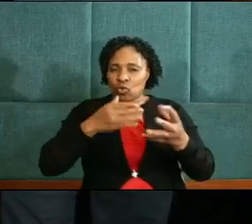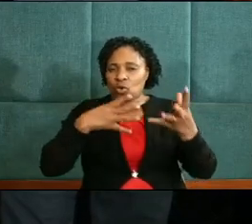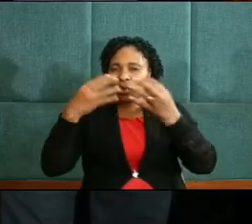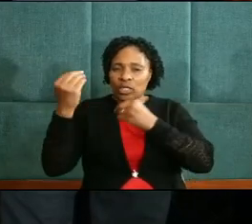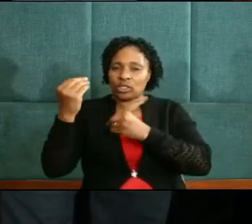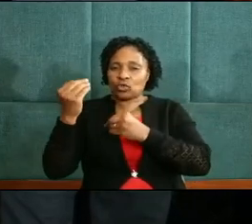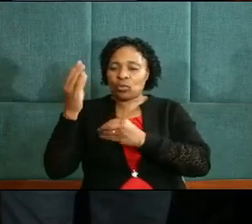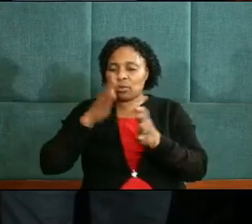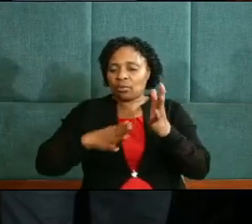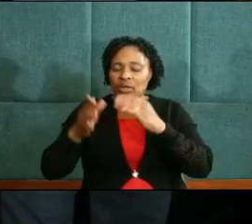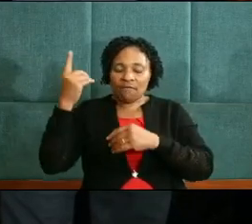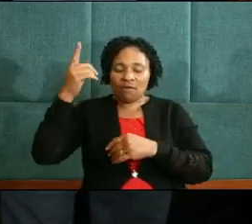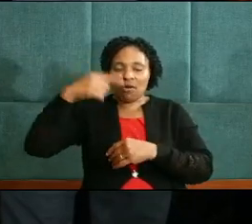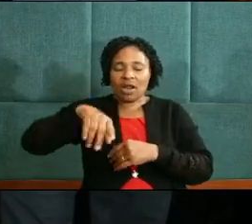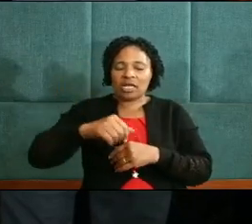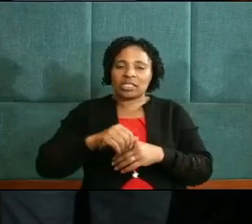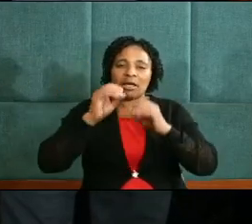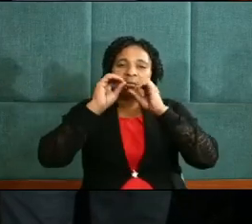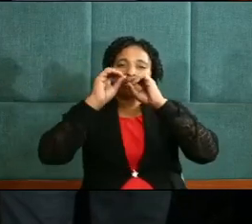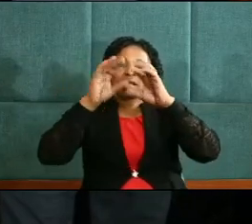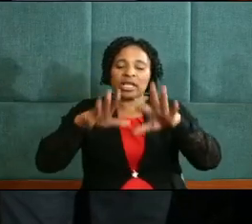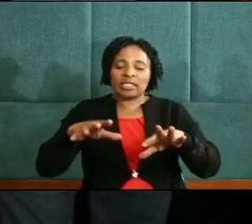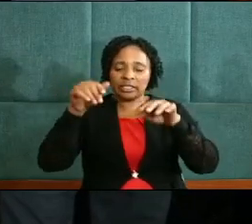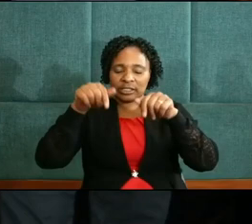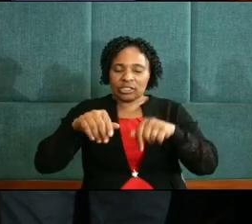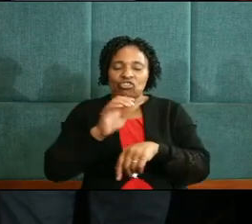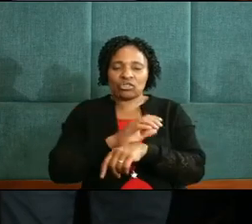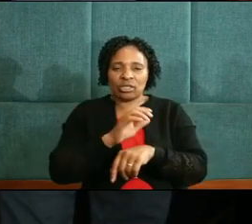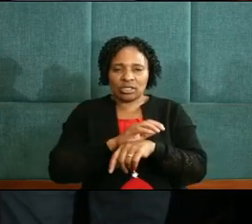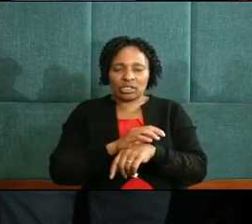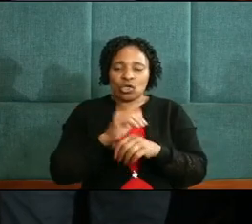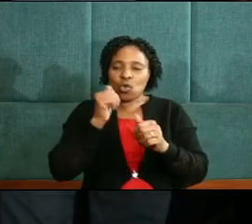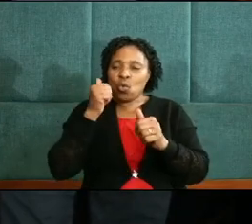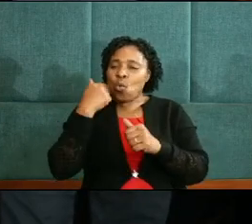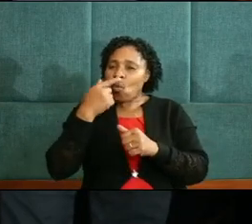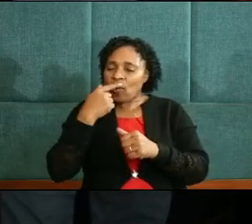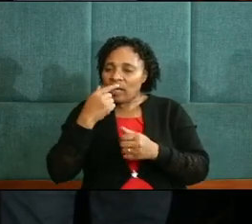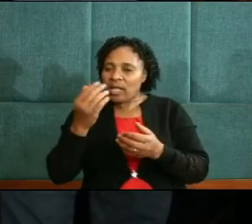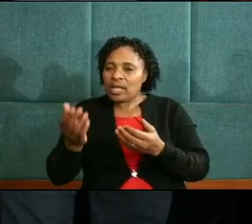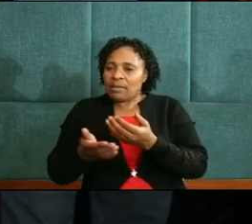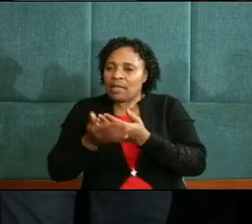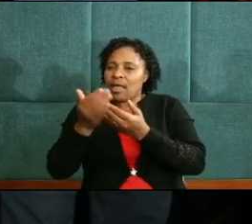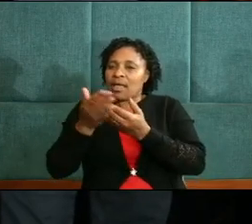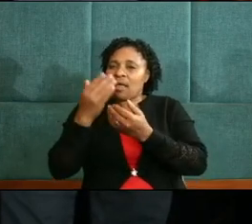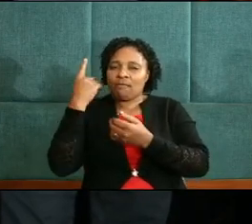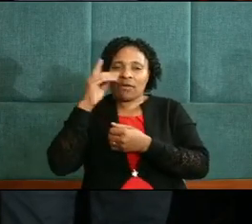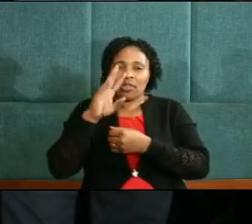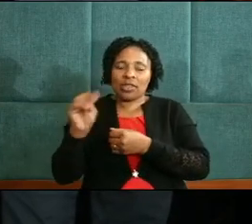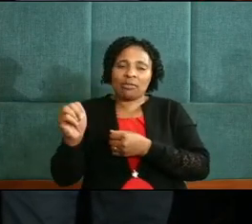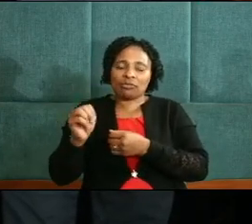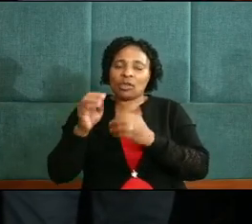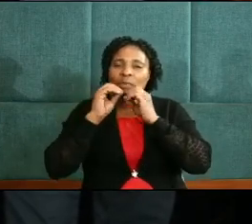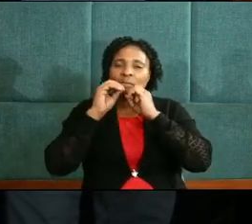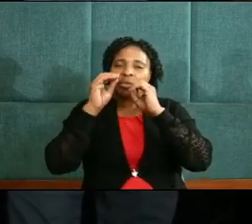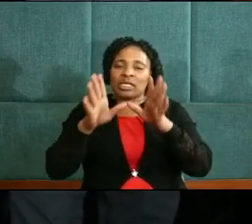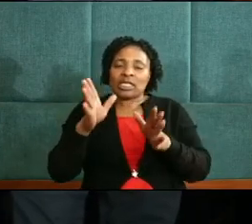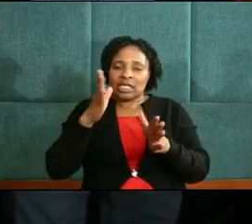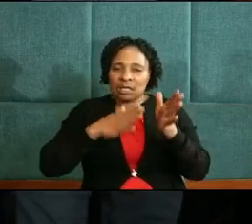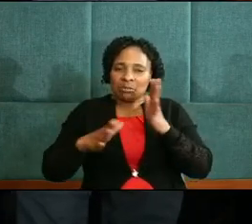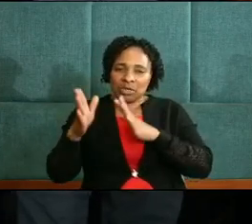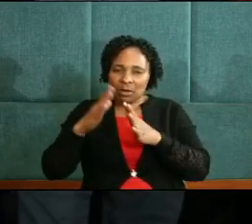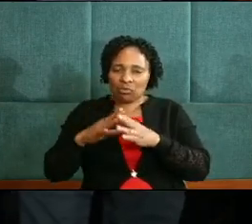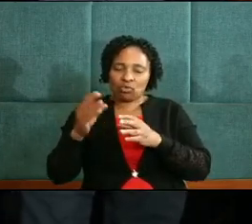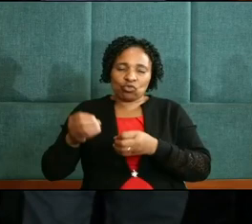prepare for us. Bless this church that will nurture them. Bless them as they plan